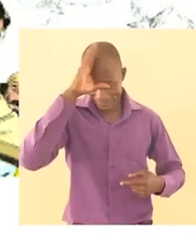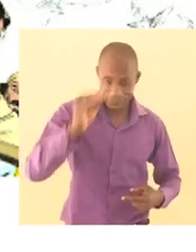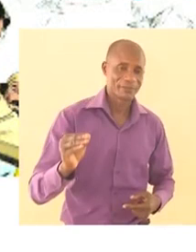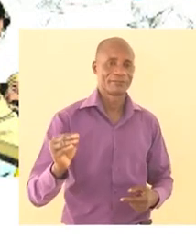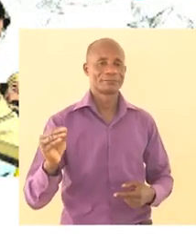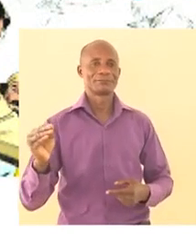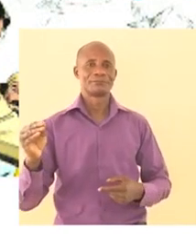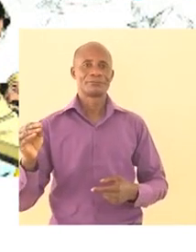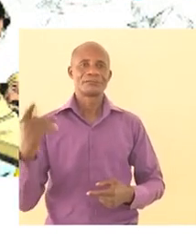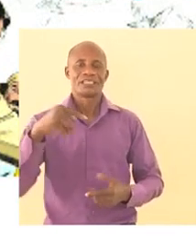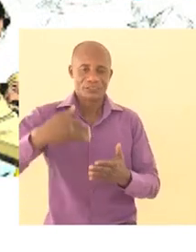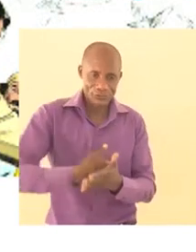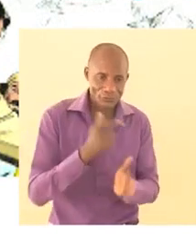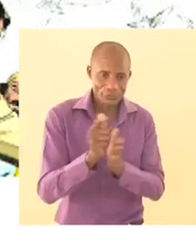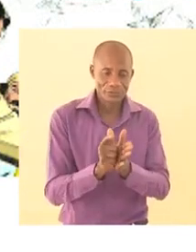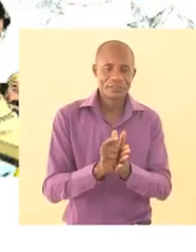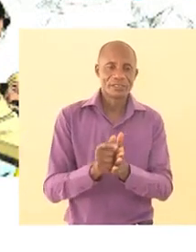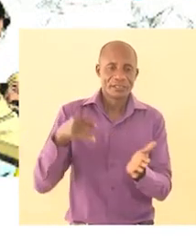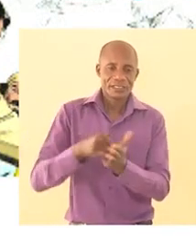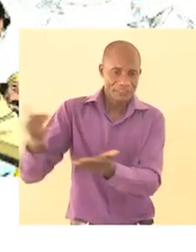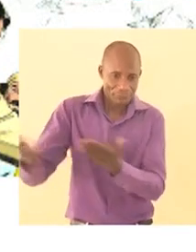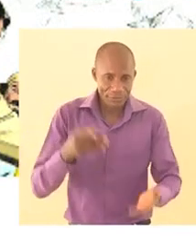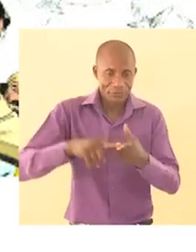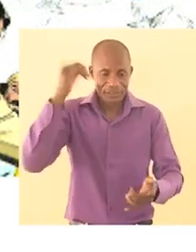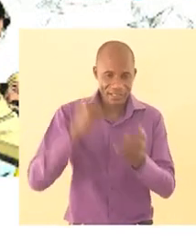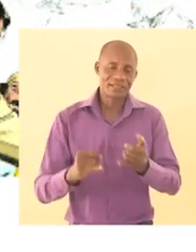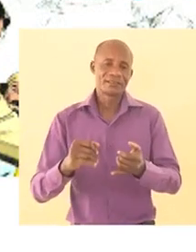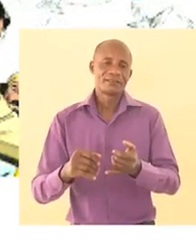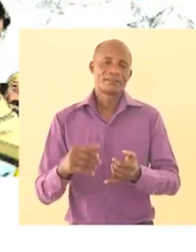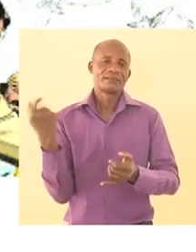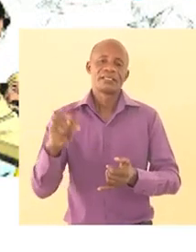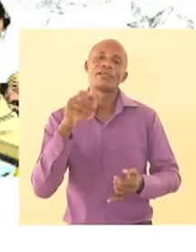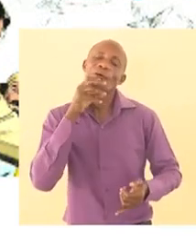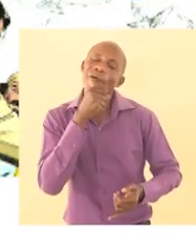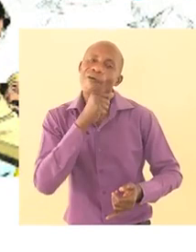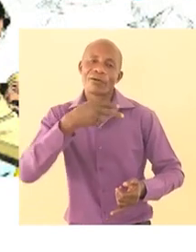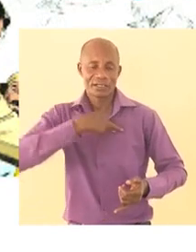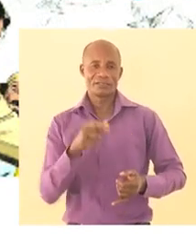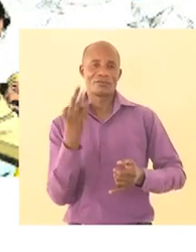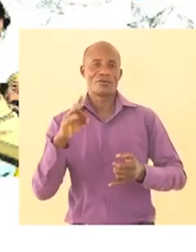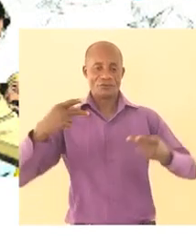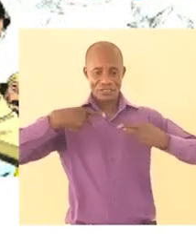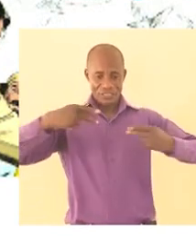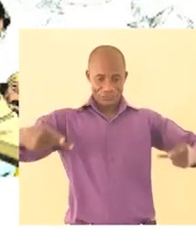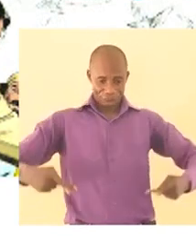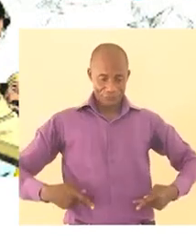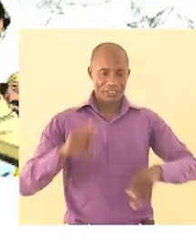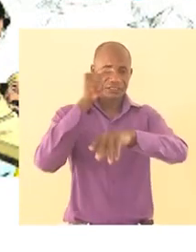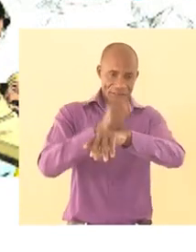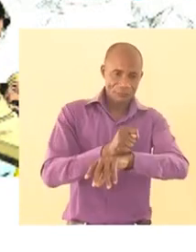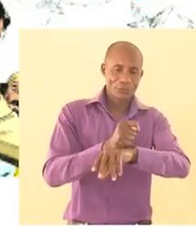law. It brings to an end the old religion of physical temple, of